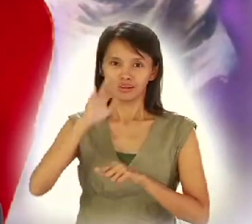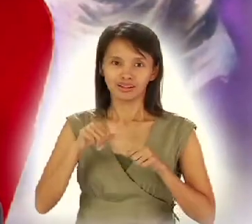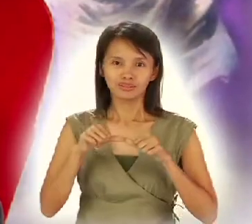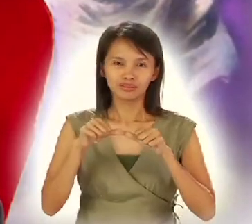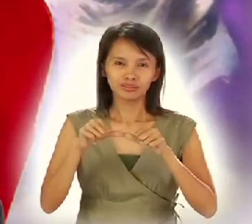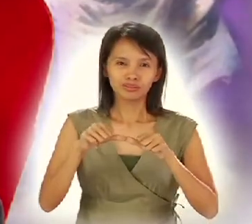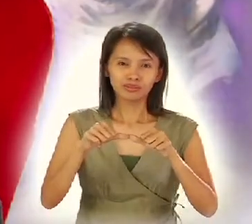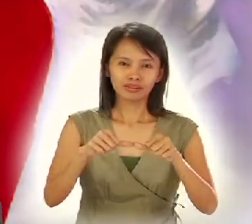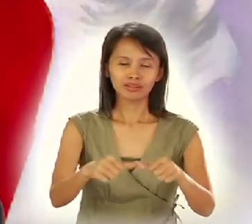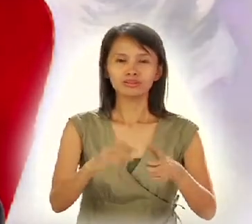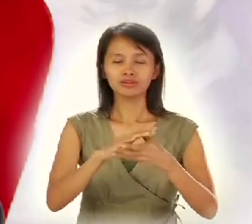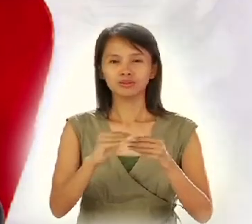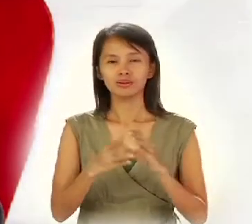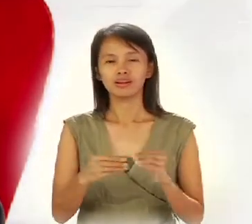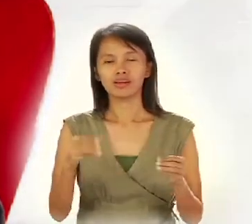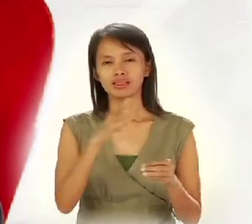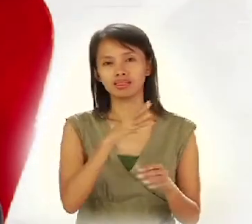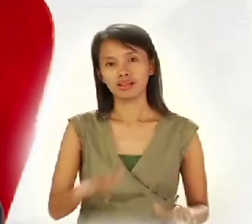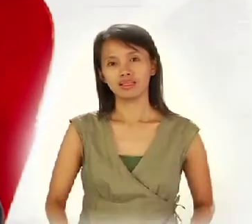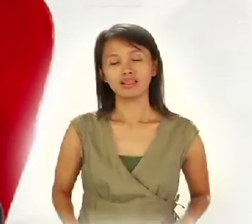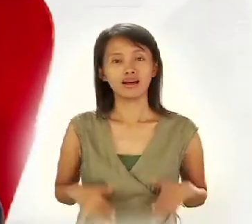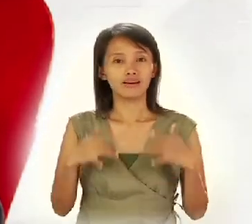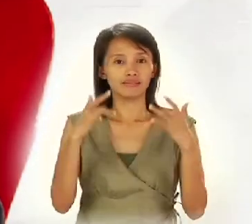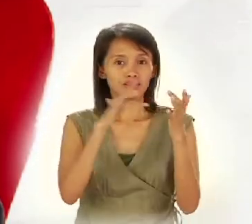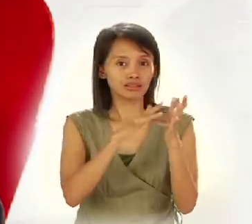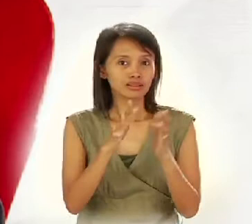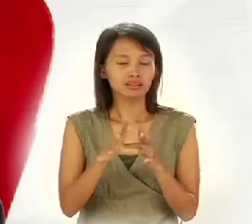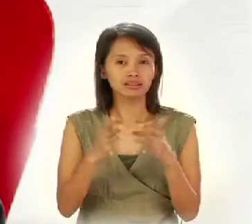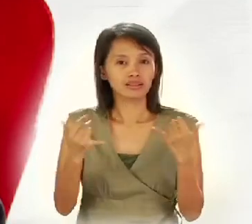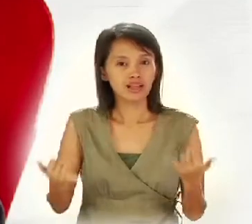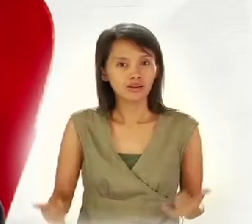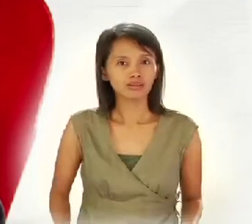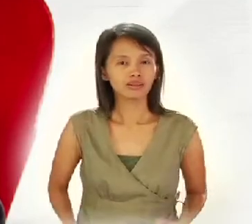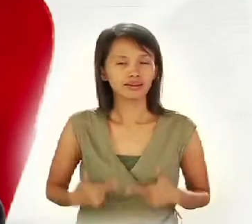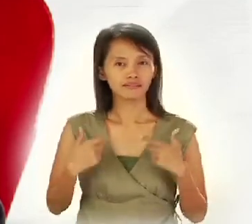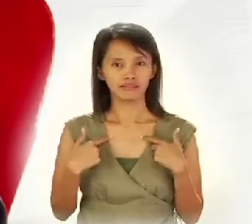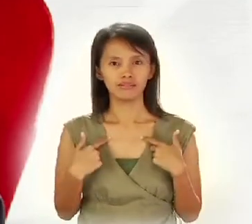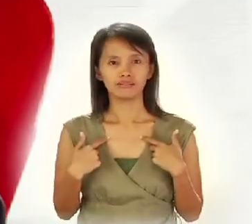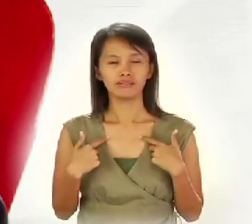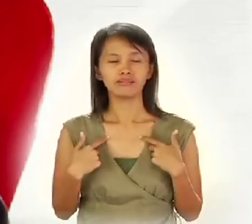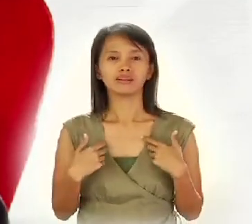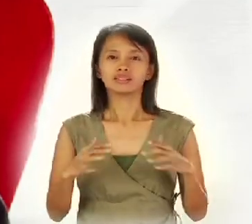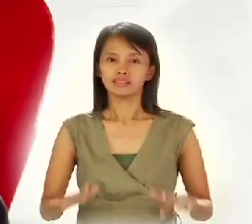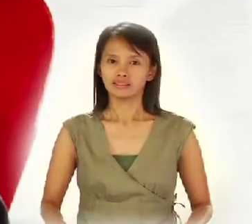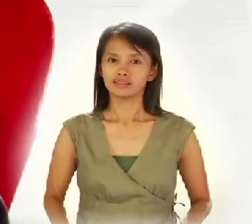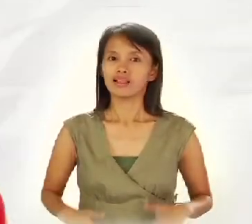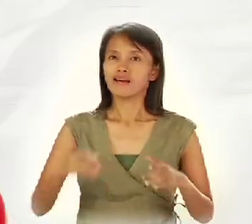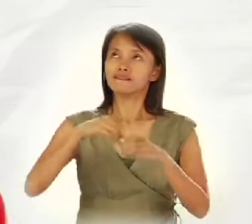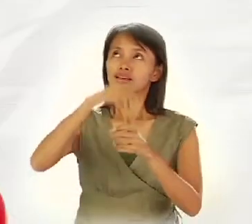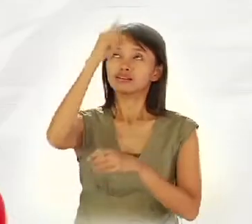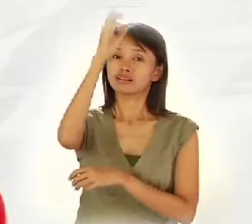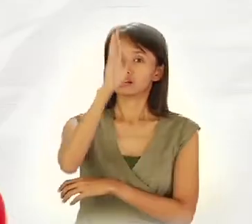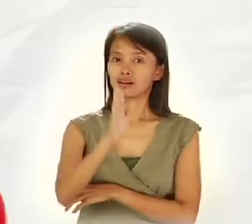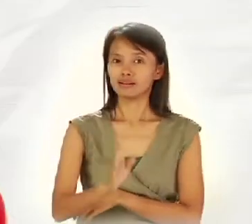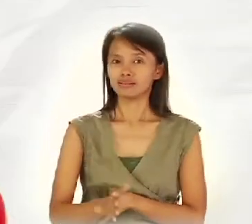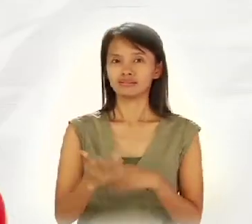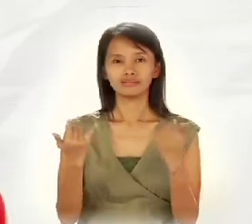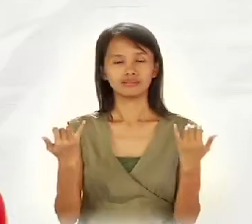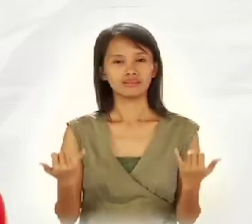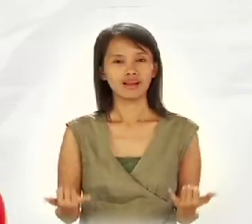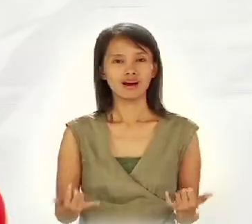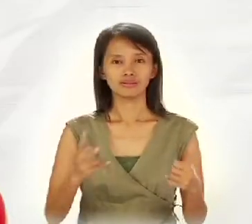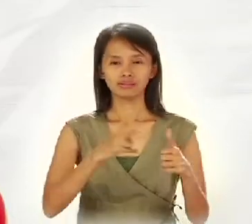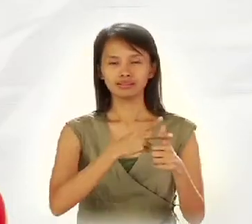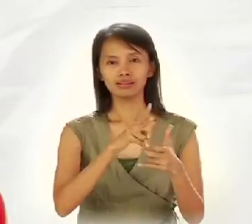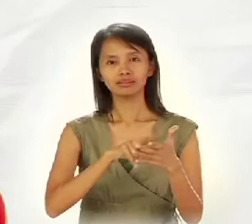resurrection. And the life that Jesus now lives in his risen life is life in God. Now,